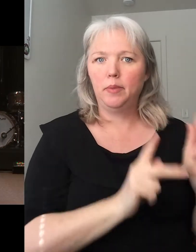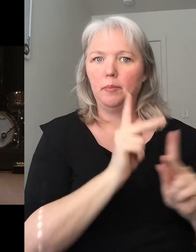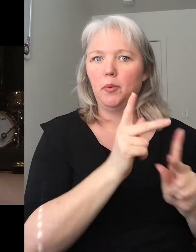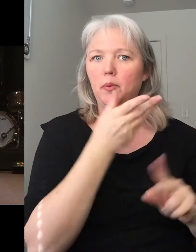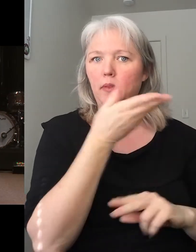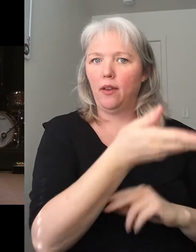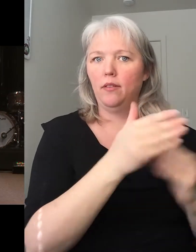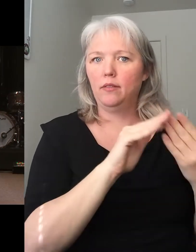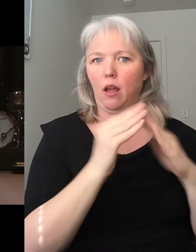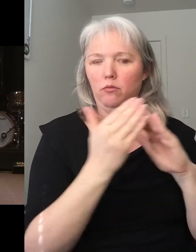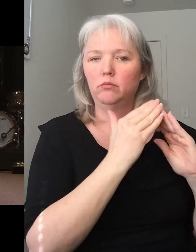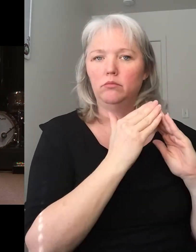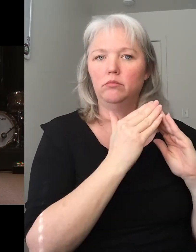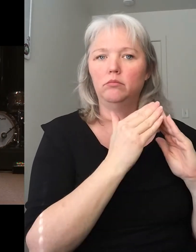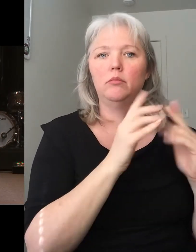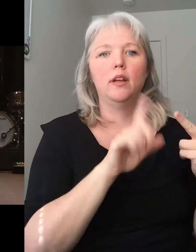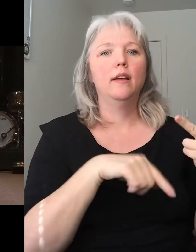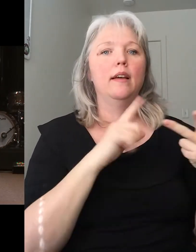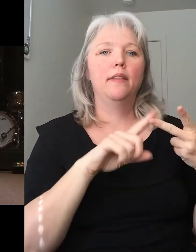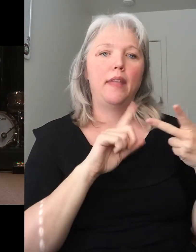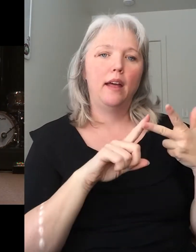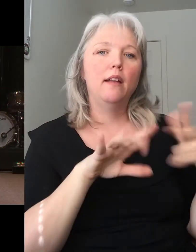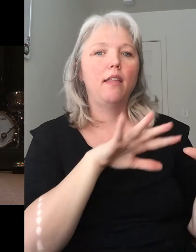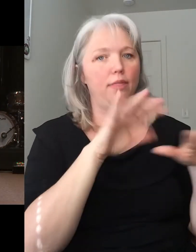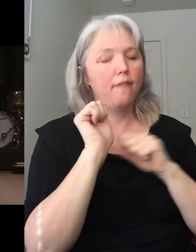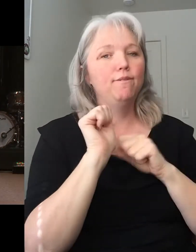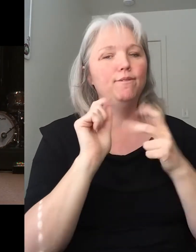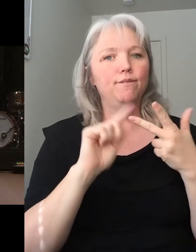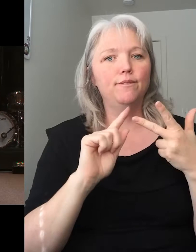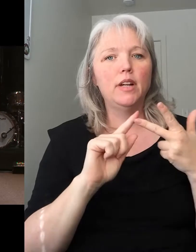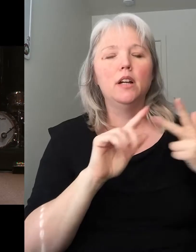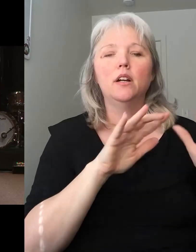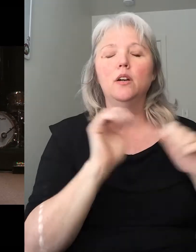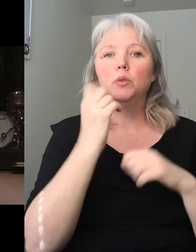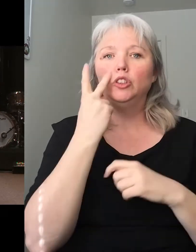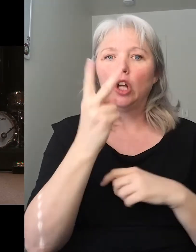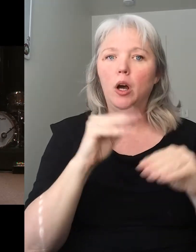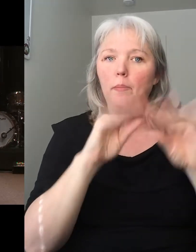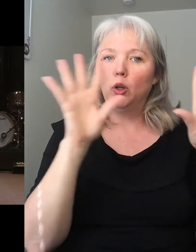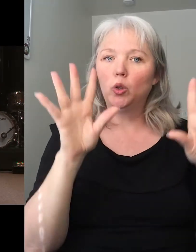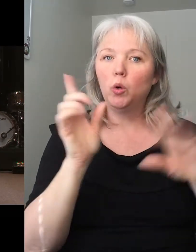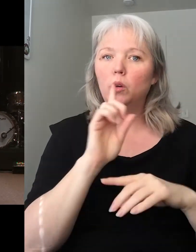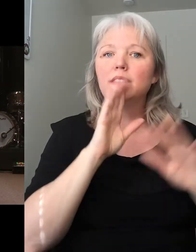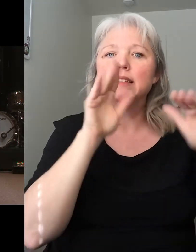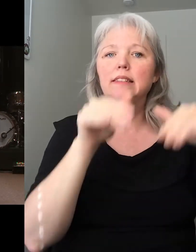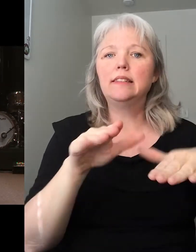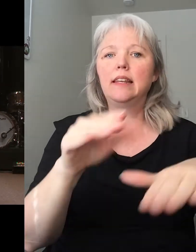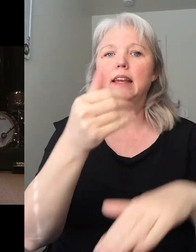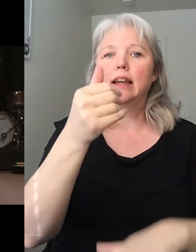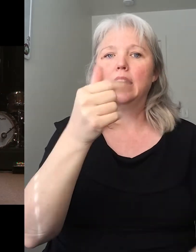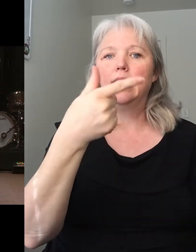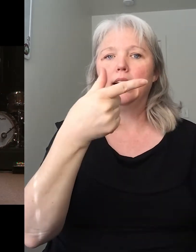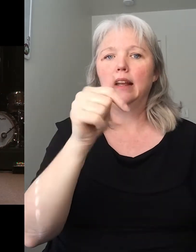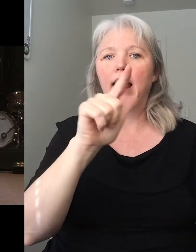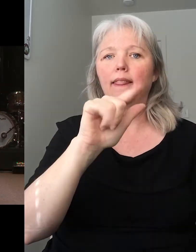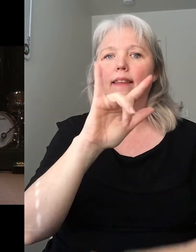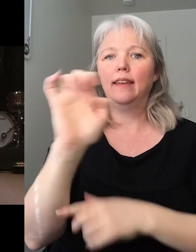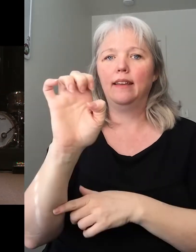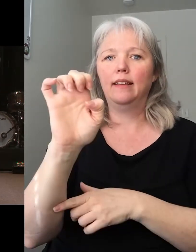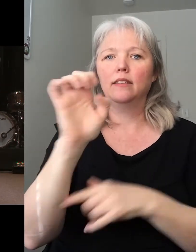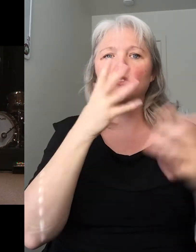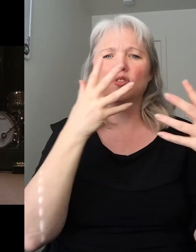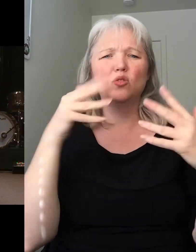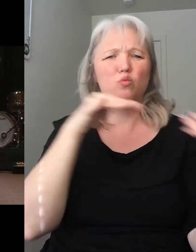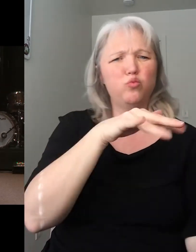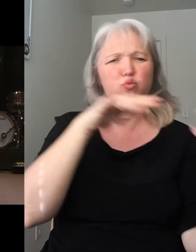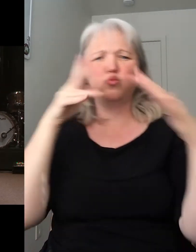one of the people there in the town. And then he had left there, and we'd seen the miracle on the Sea of Galilee where he